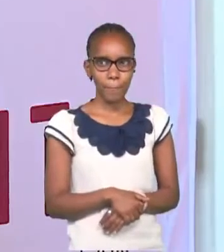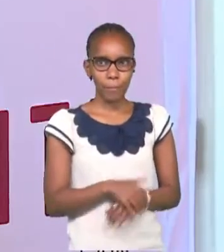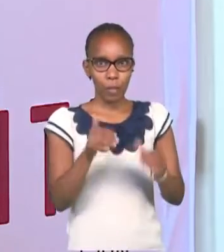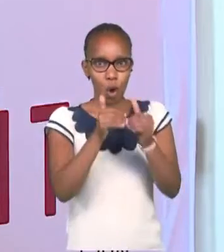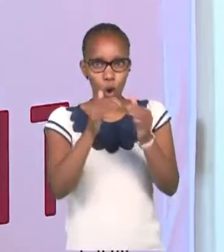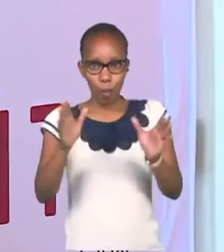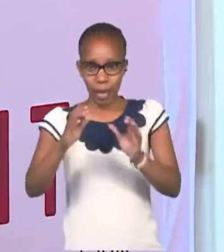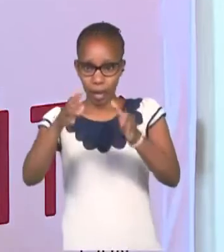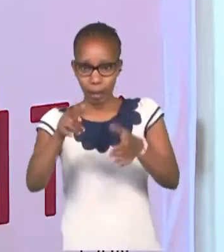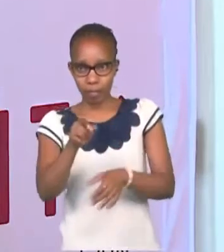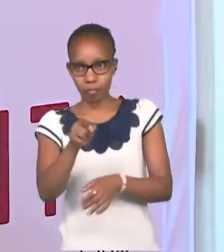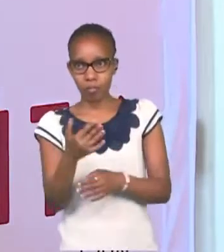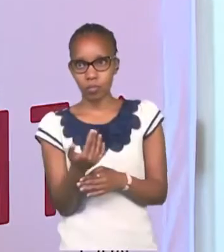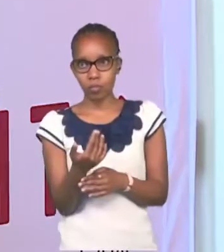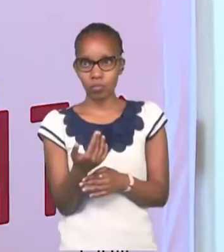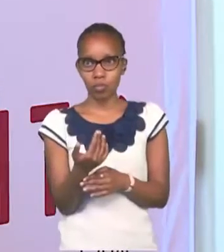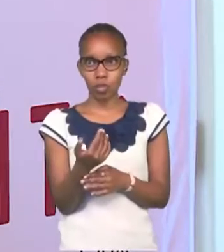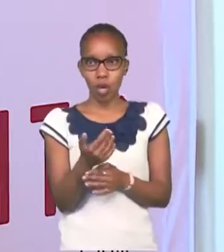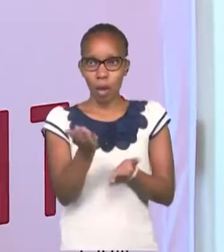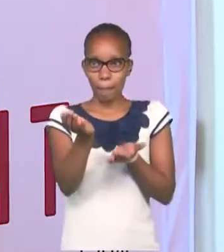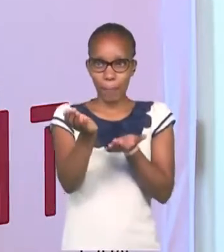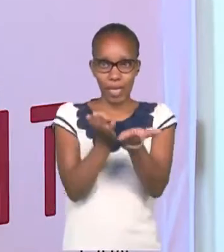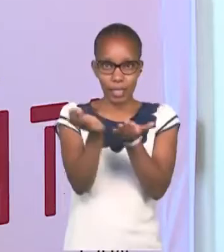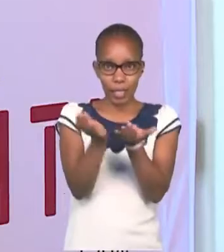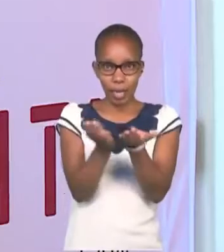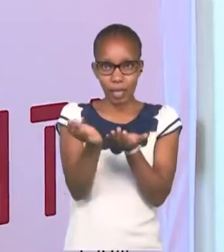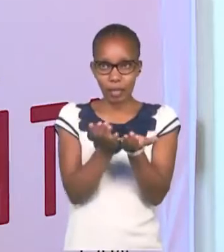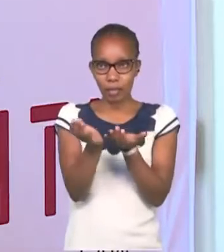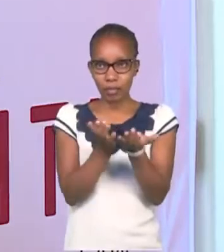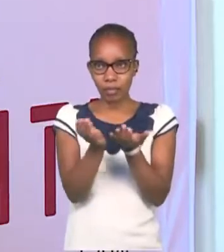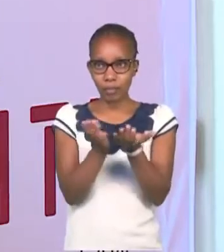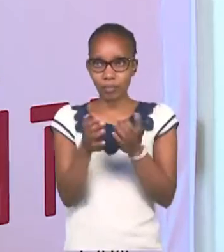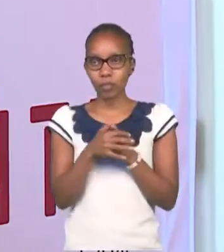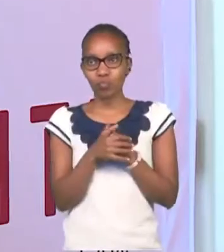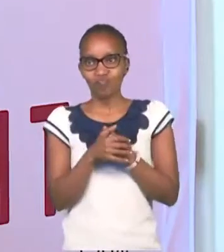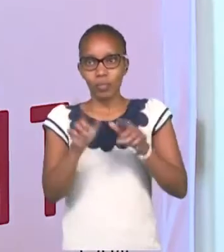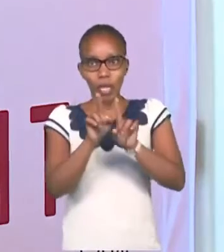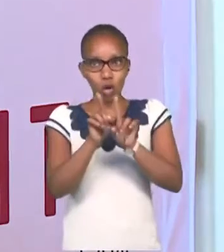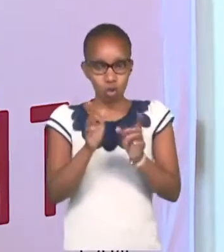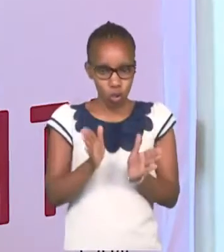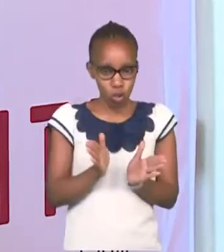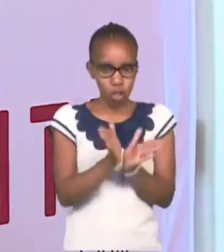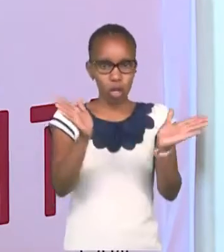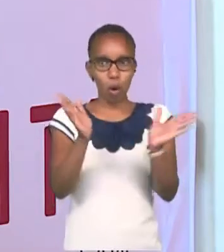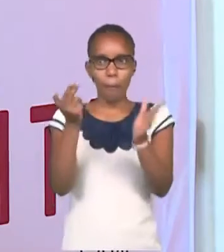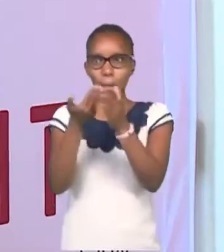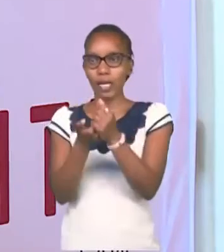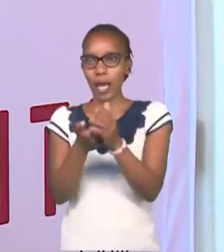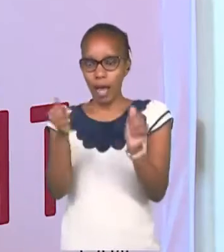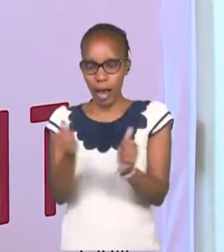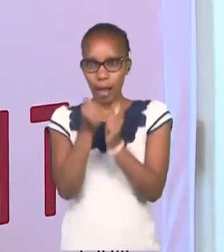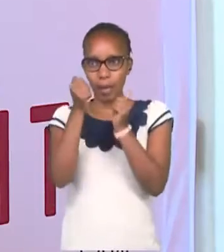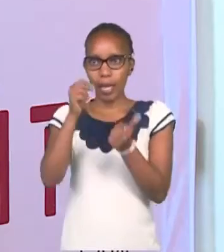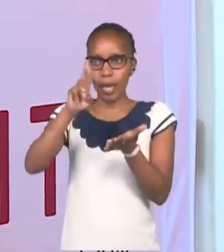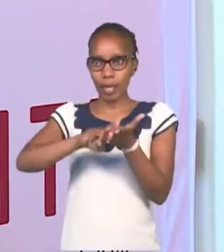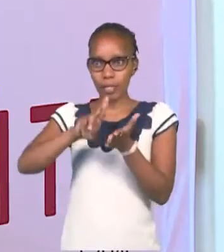Opening a company and businesses and also the general partnerships all happen under the Registrar